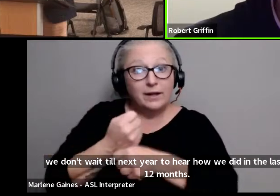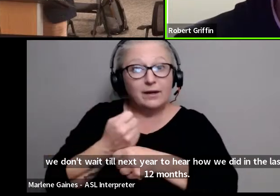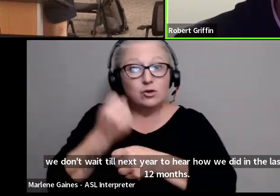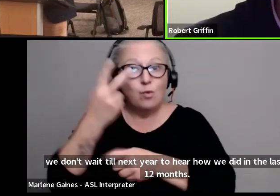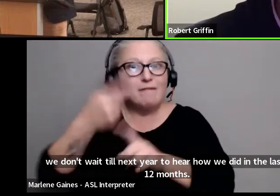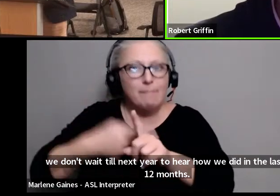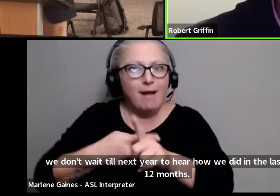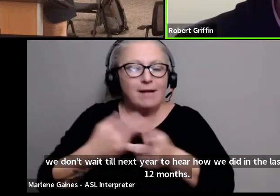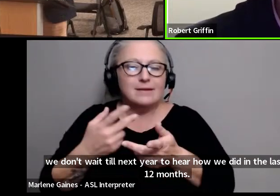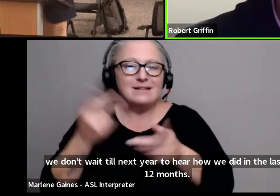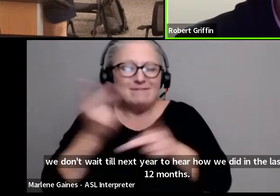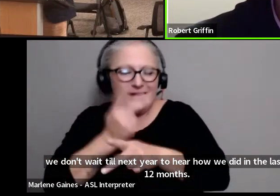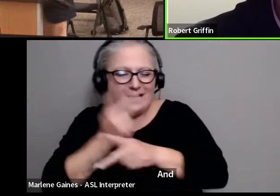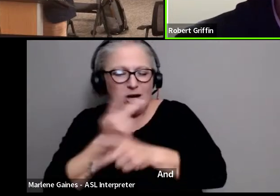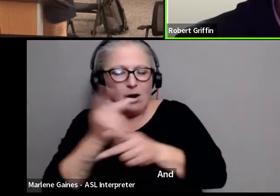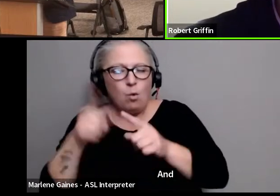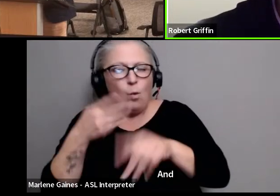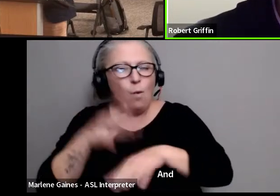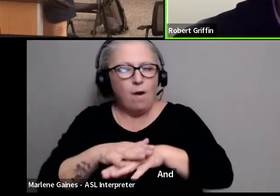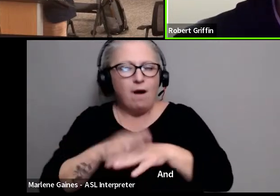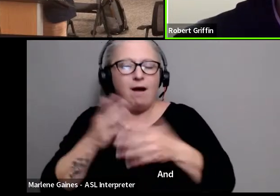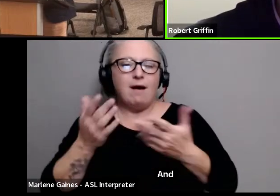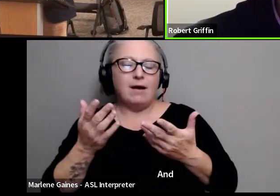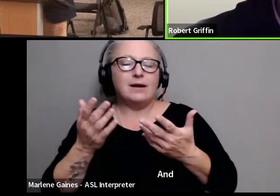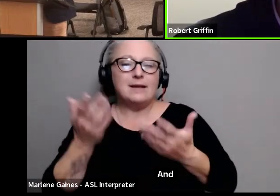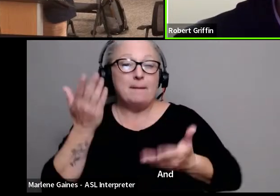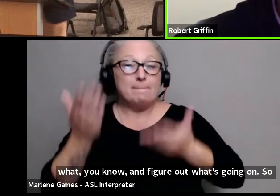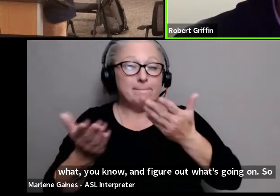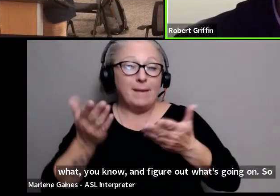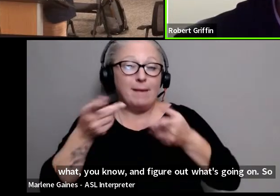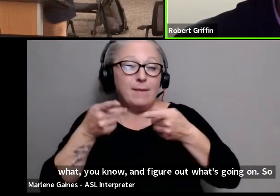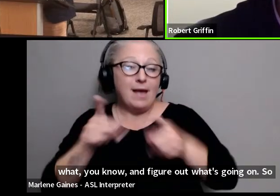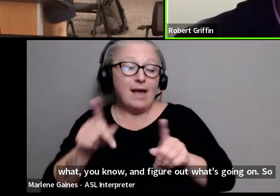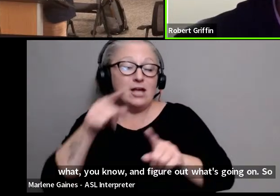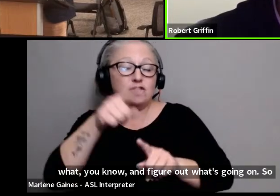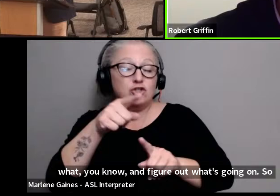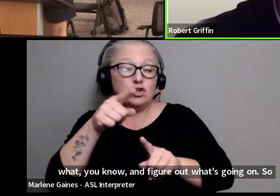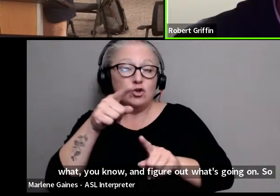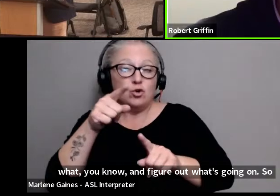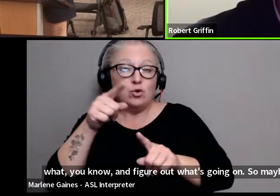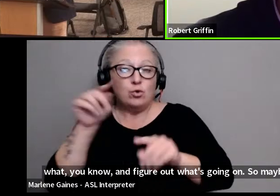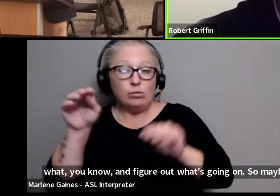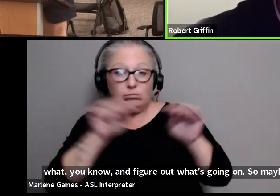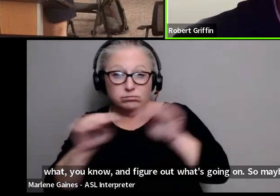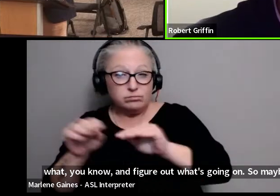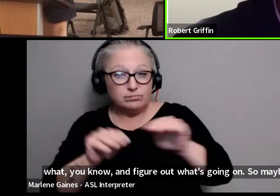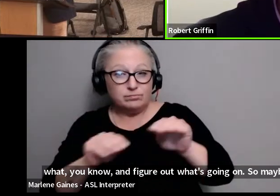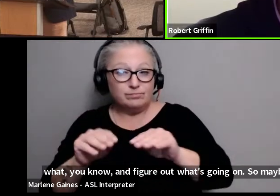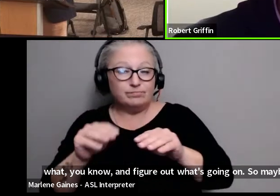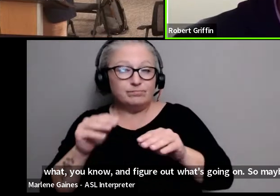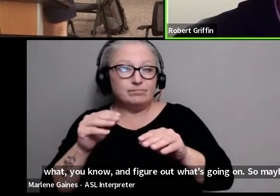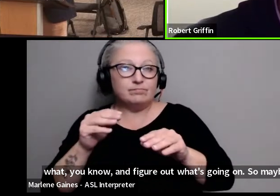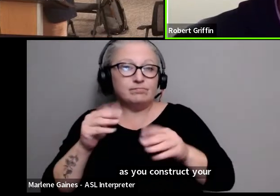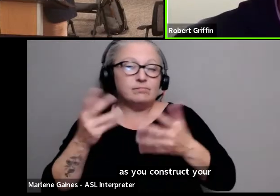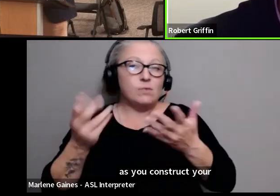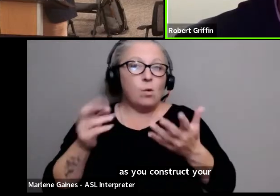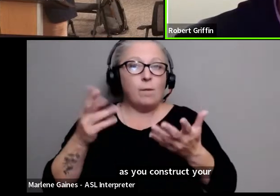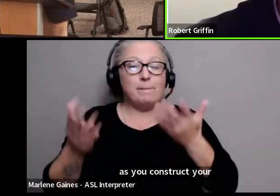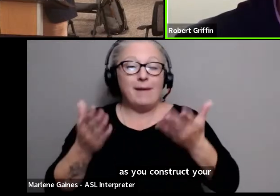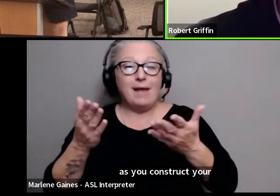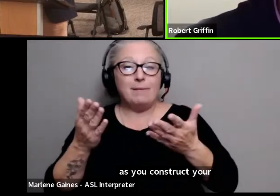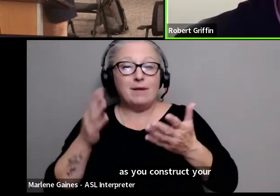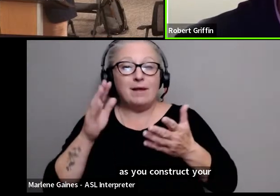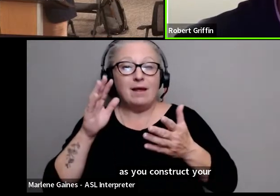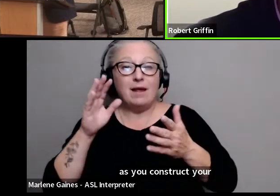and figure out what's going on. So maybe as you construct or maybe as you have the